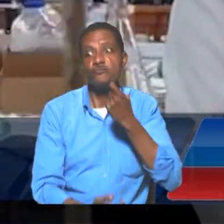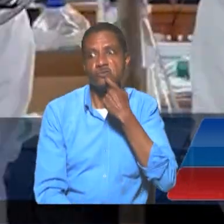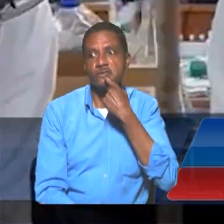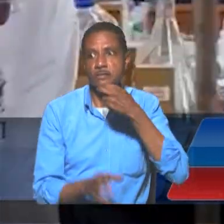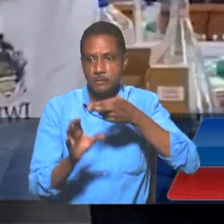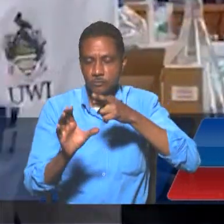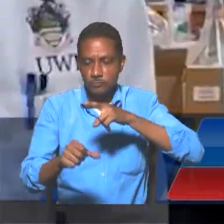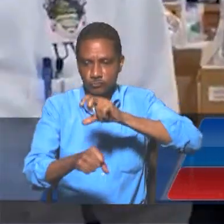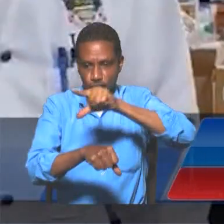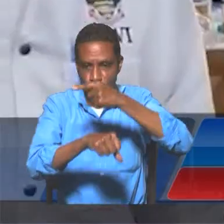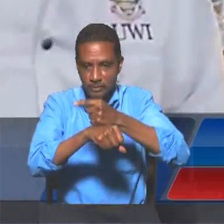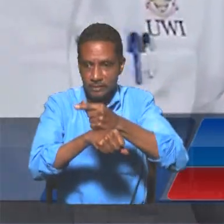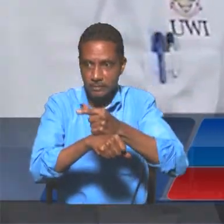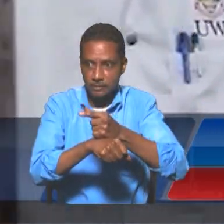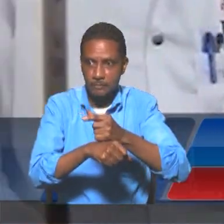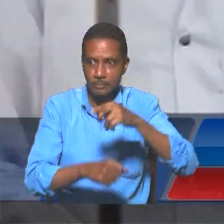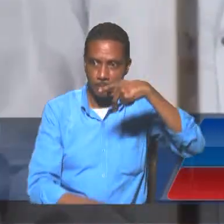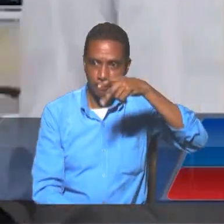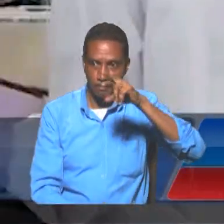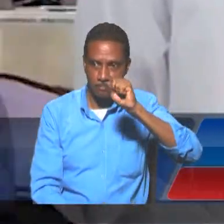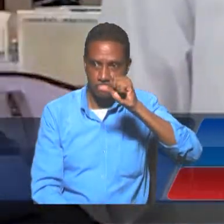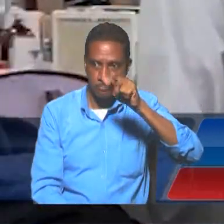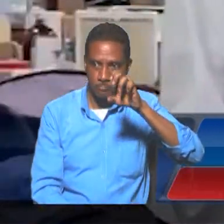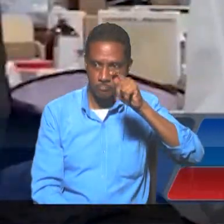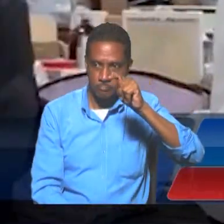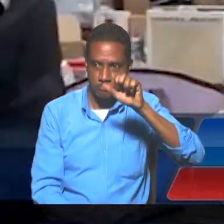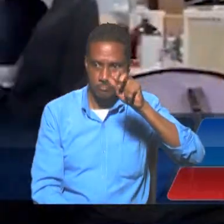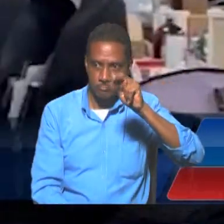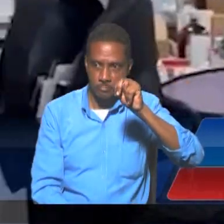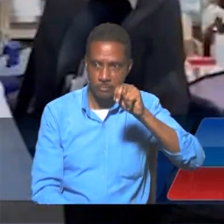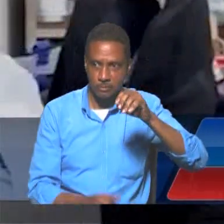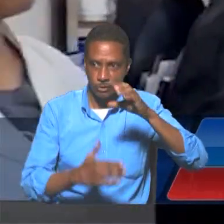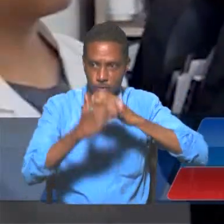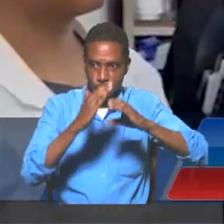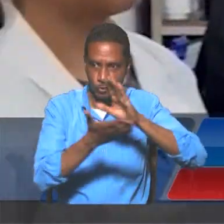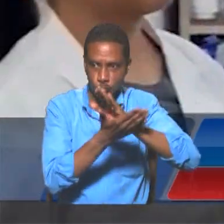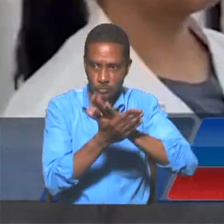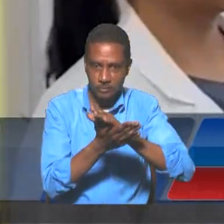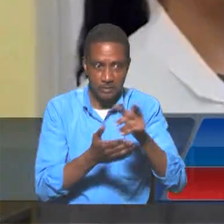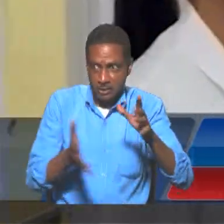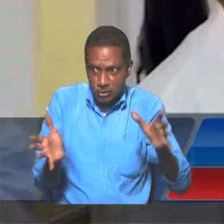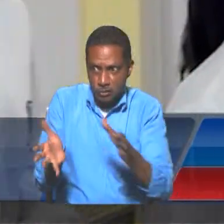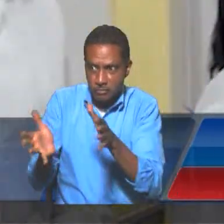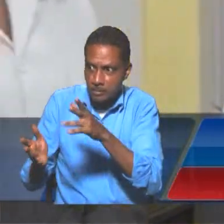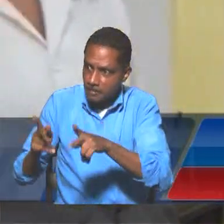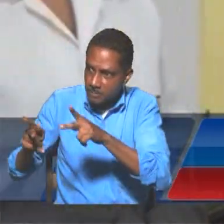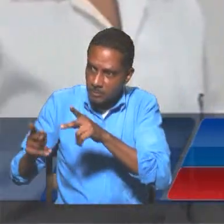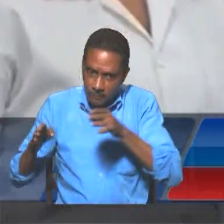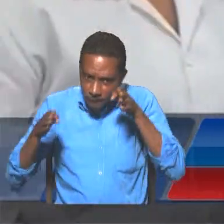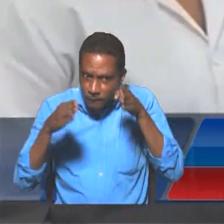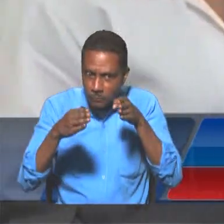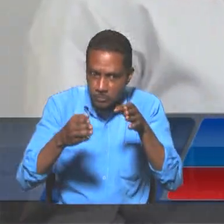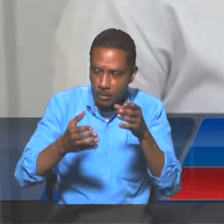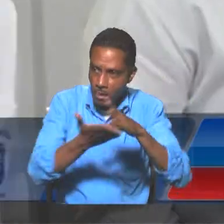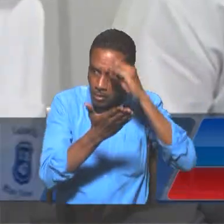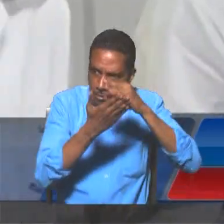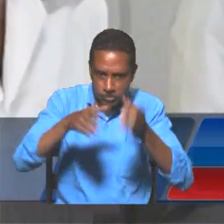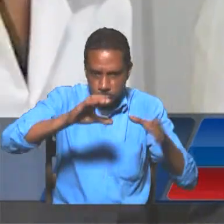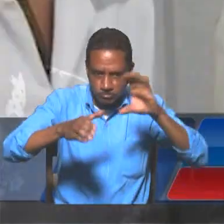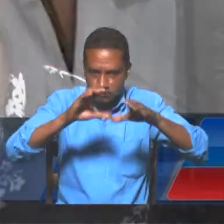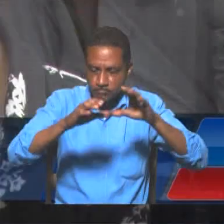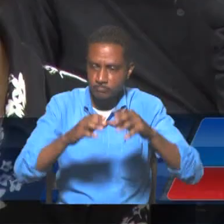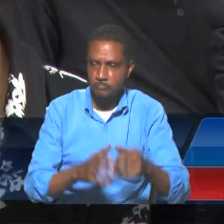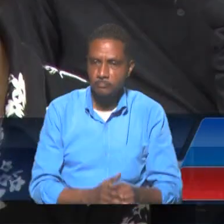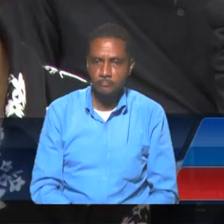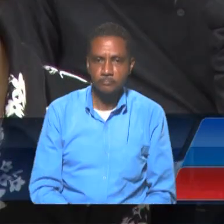in Chaguanas is encouraging students interested in pursuing chemistry at the university level to participate in this